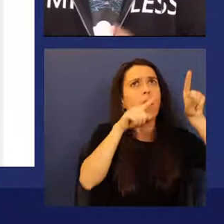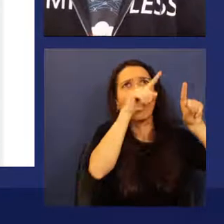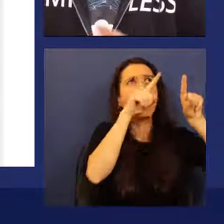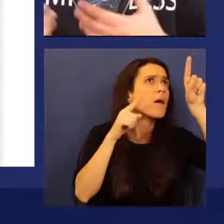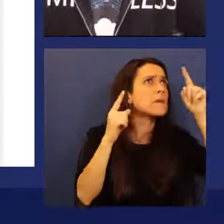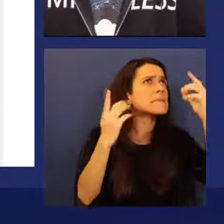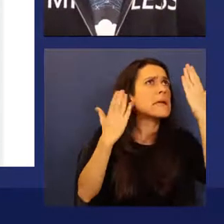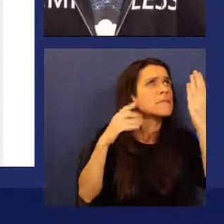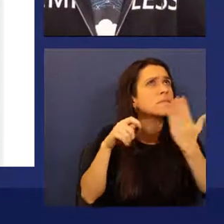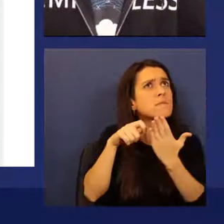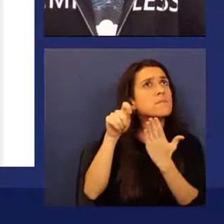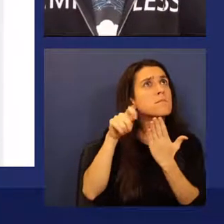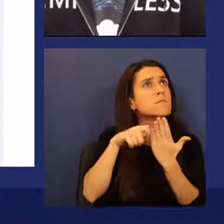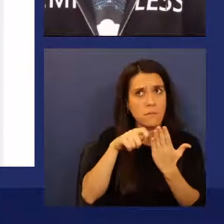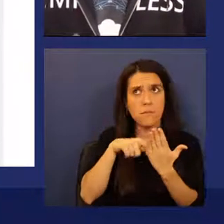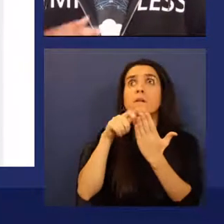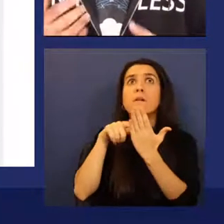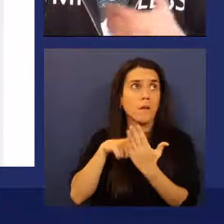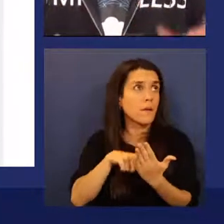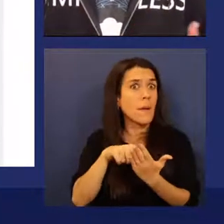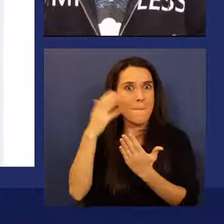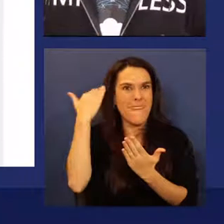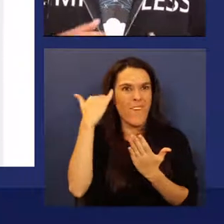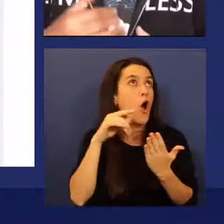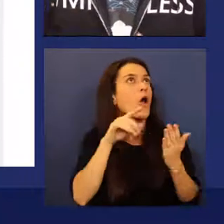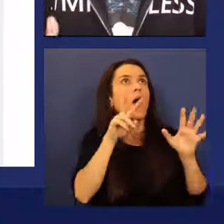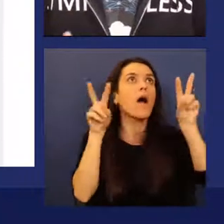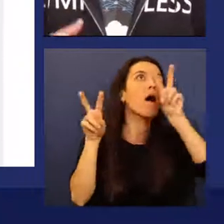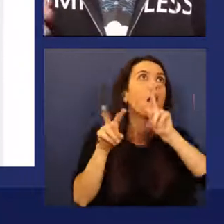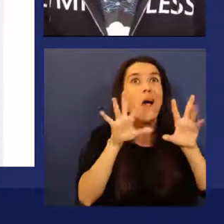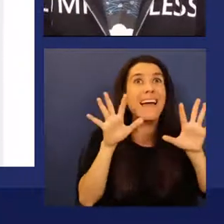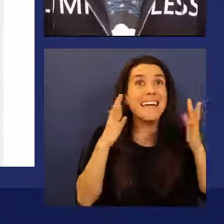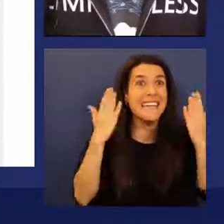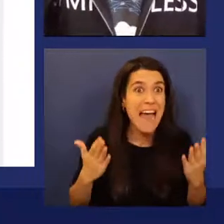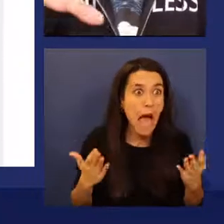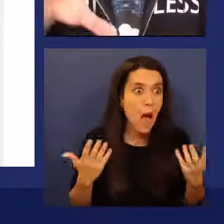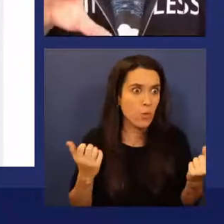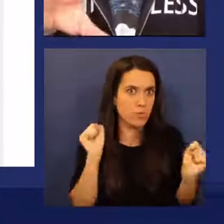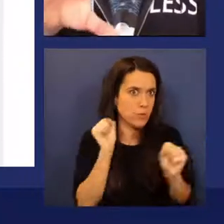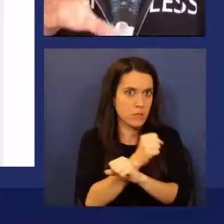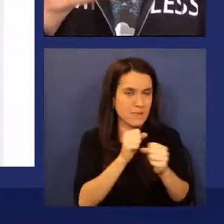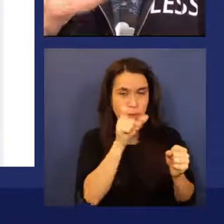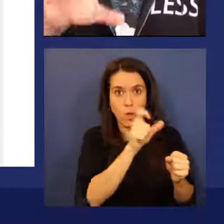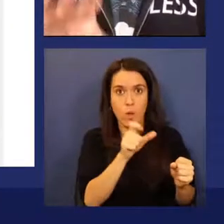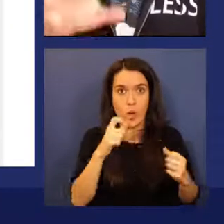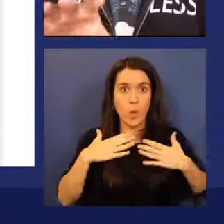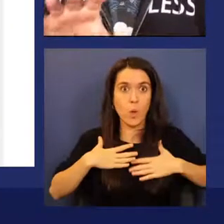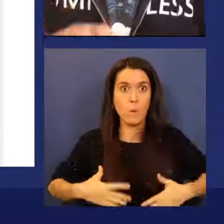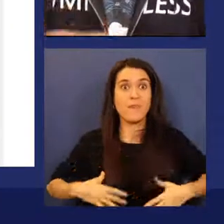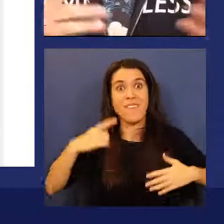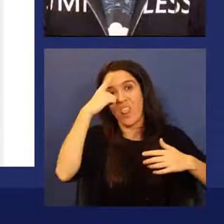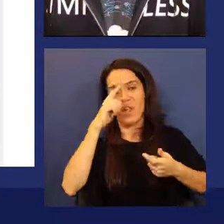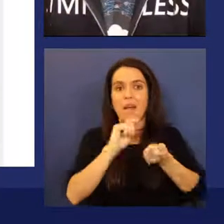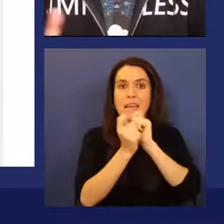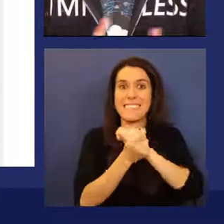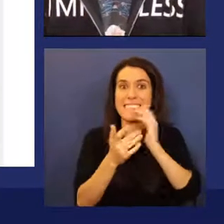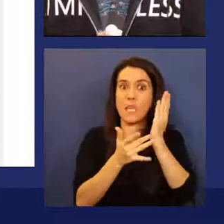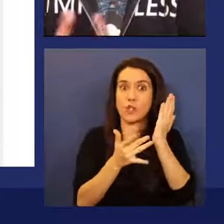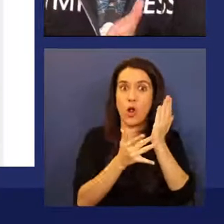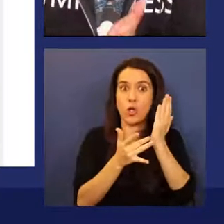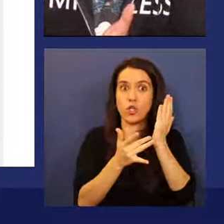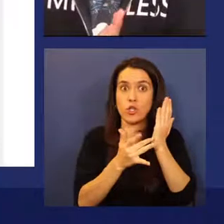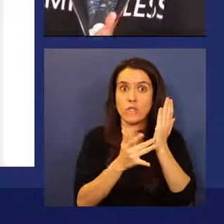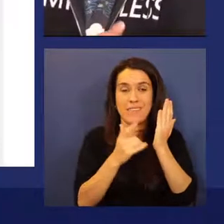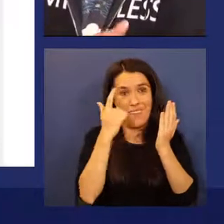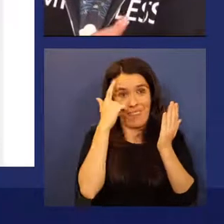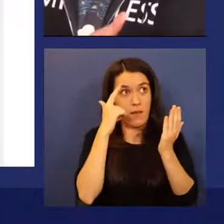that existed, that I was doing things manually as opposed to leading with technology and saying, this is going to be the next greatest, latest and greatest thing, go and do this,